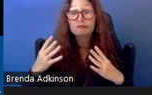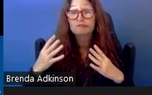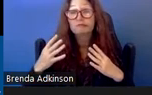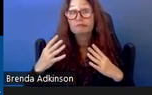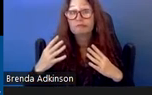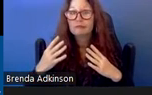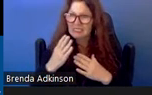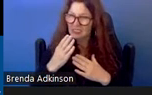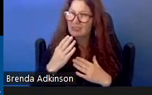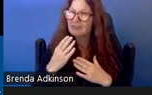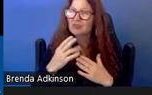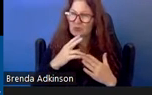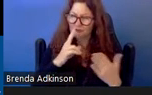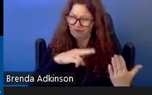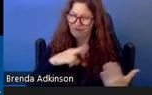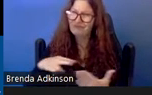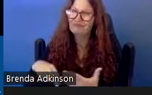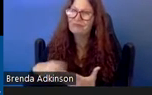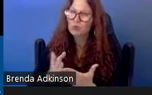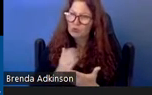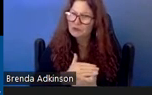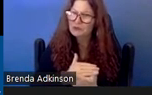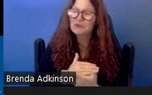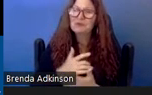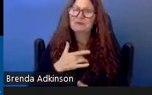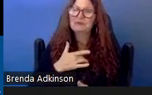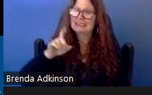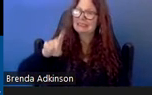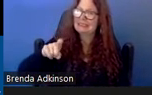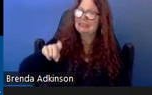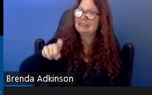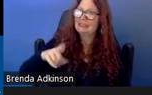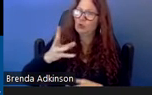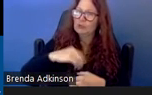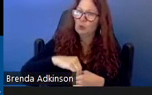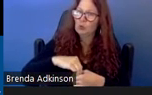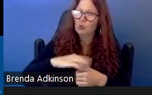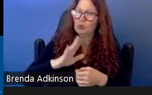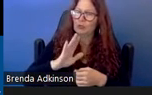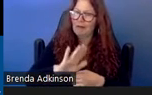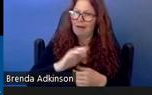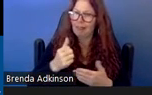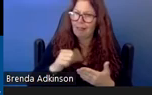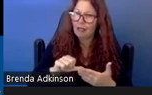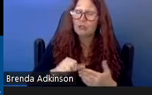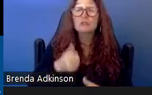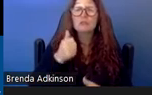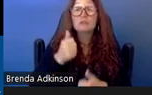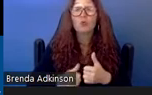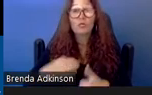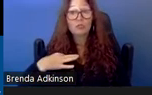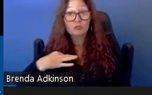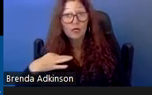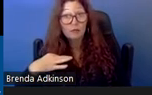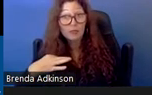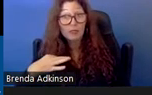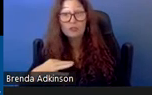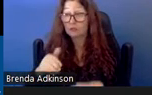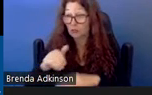that it was very needed in our eligibility letter template. So every applicant who received an eligibility